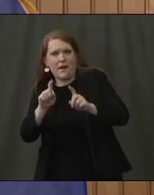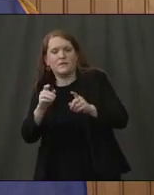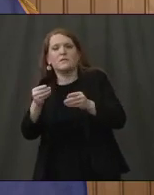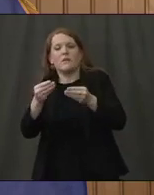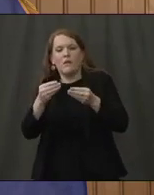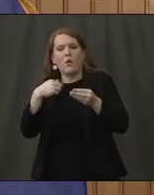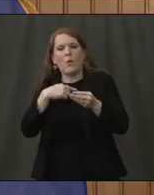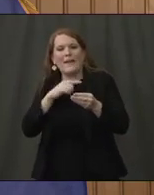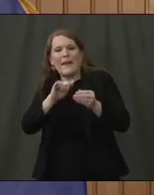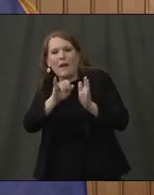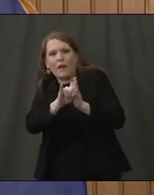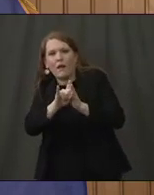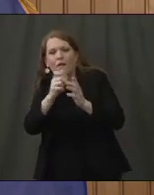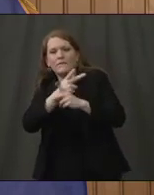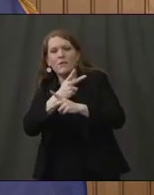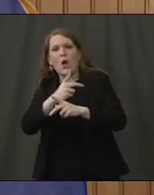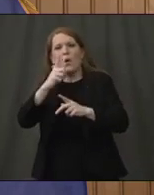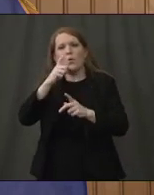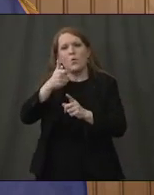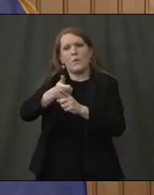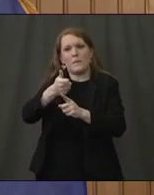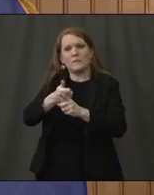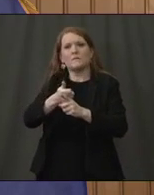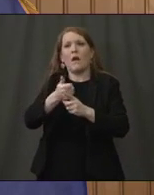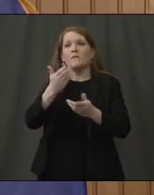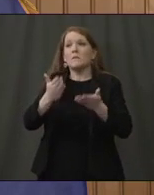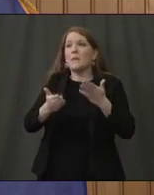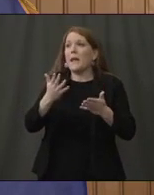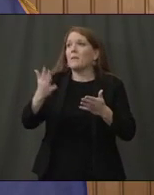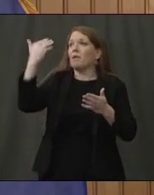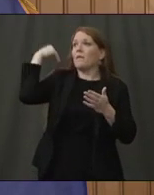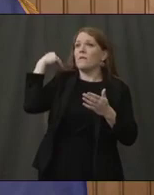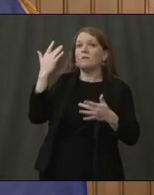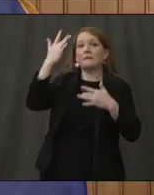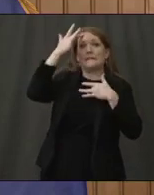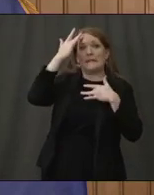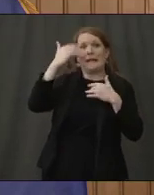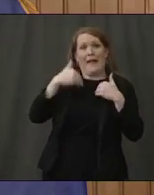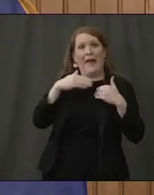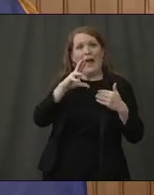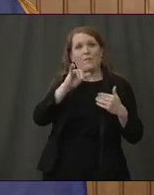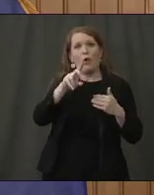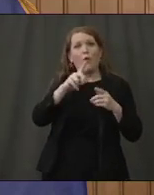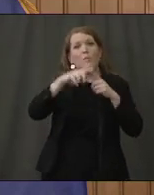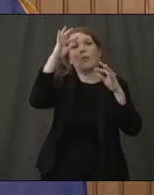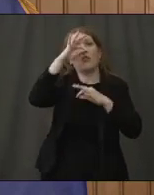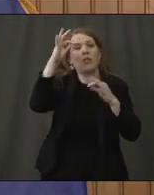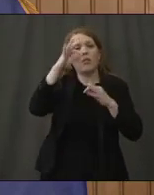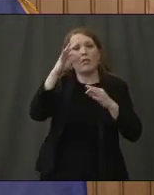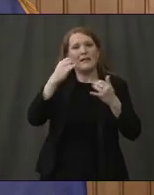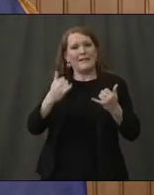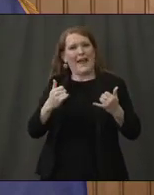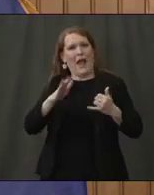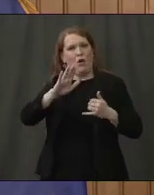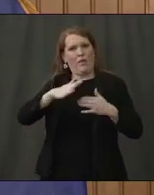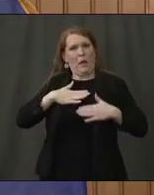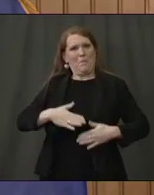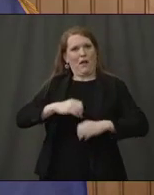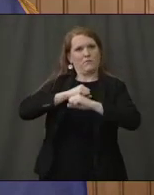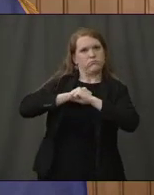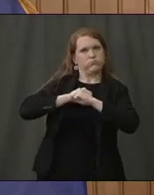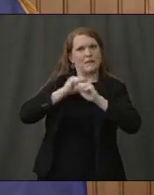COVID virus, who maybe was infected, didn't know they were infected, who was of an age group and they have